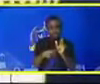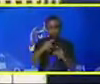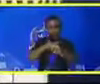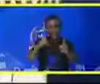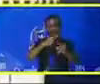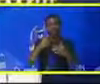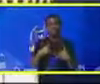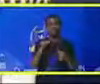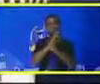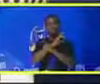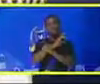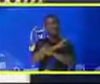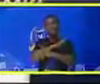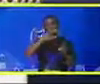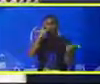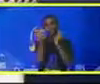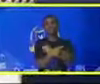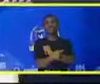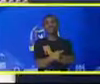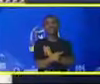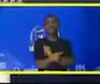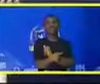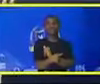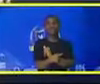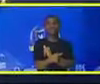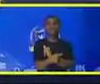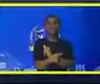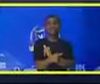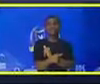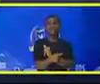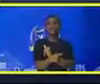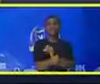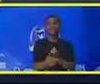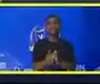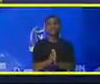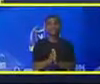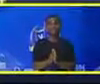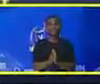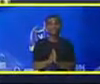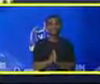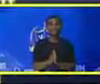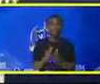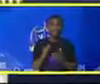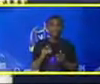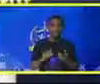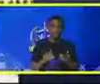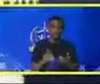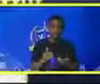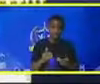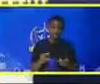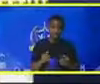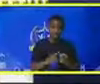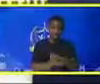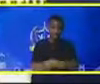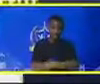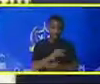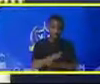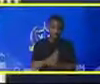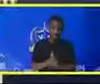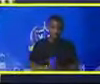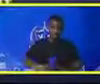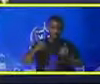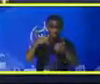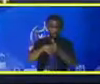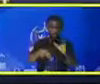38 for a man who was waiting for time. The day you become angry in the spirit and say,